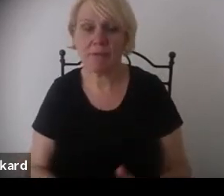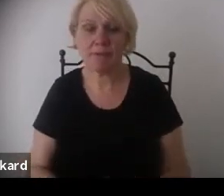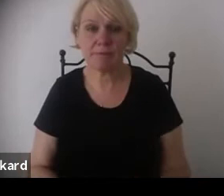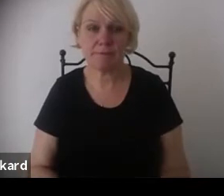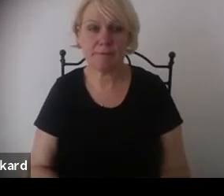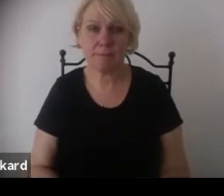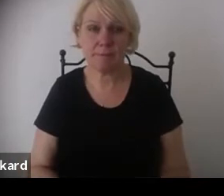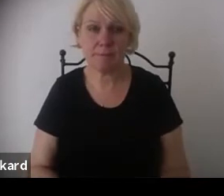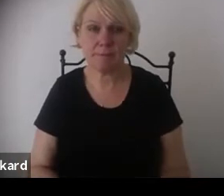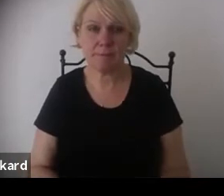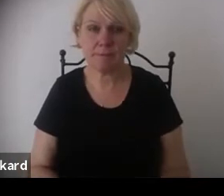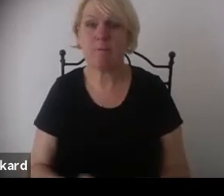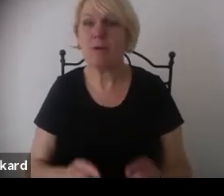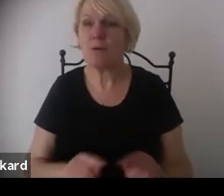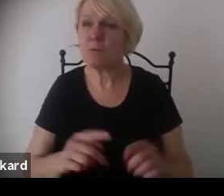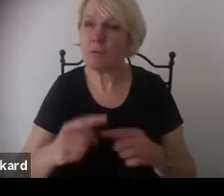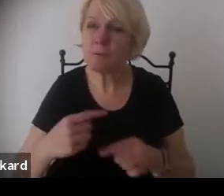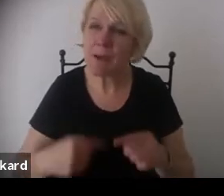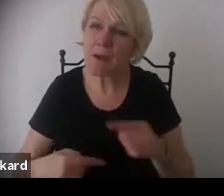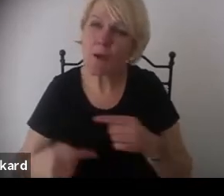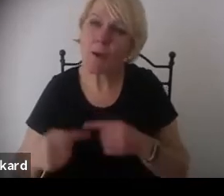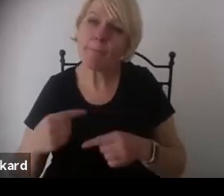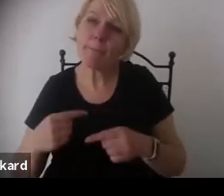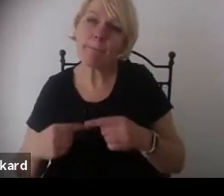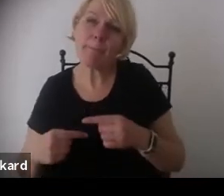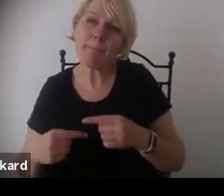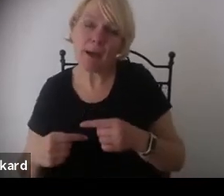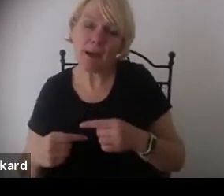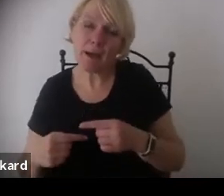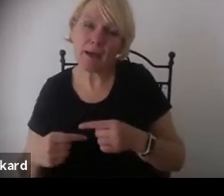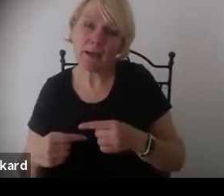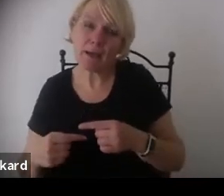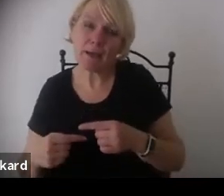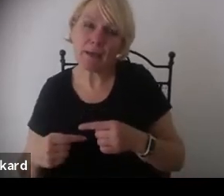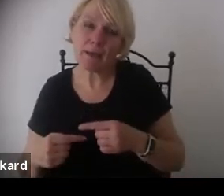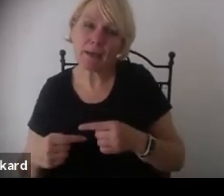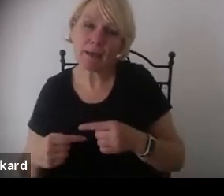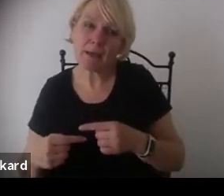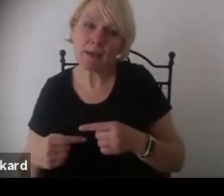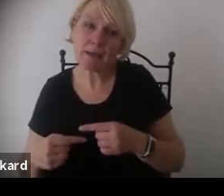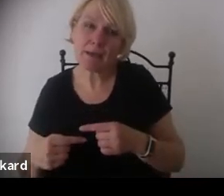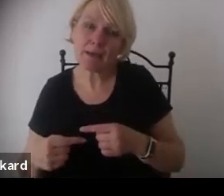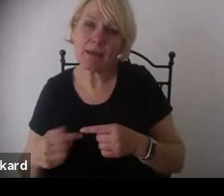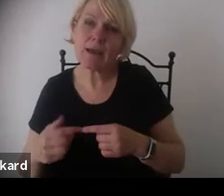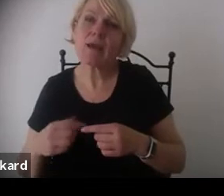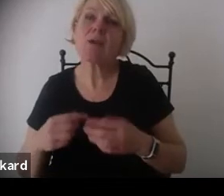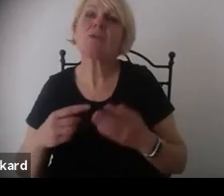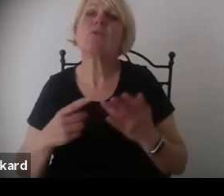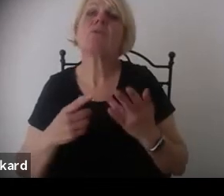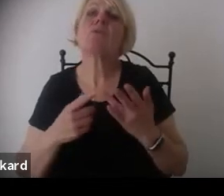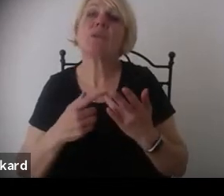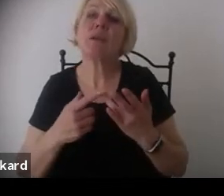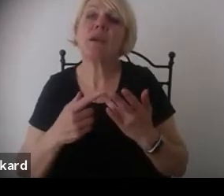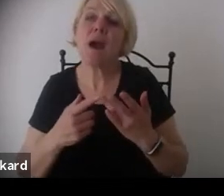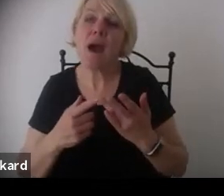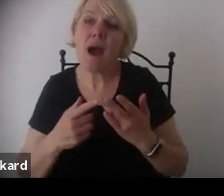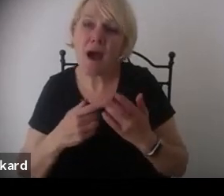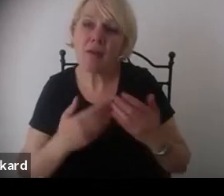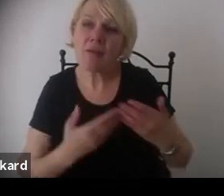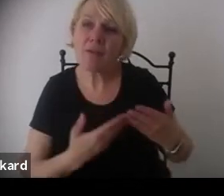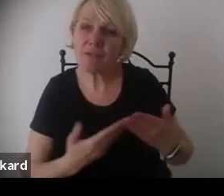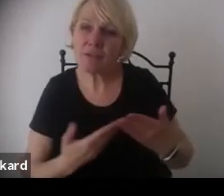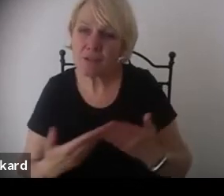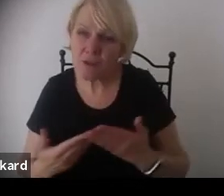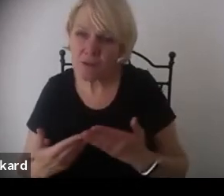a lot of people, their support may not be from us as an organisation. It may be from a whole range of